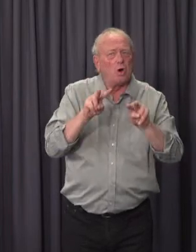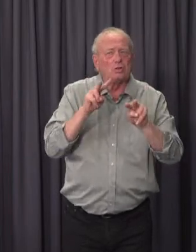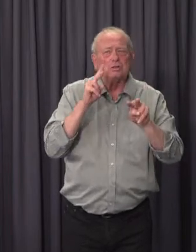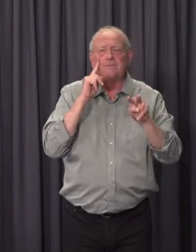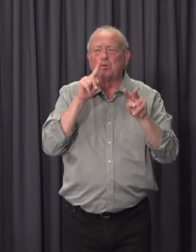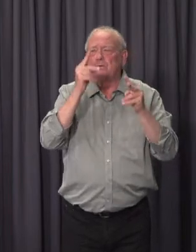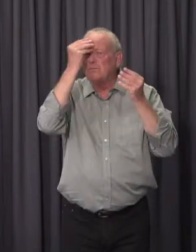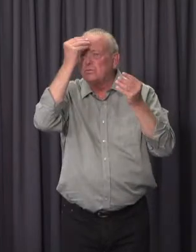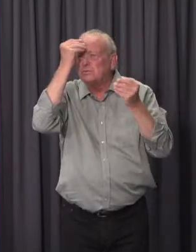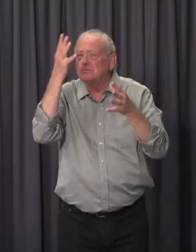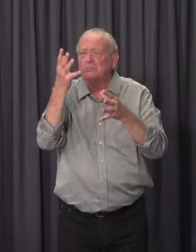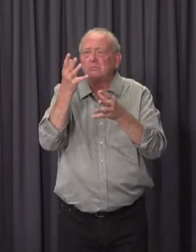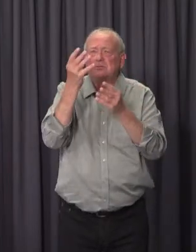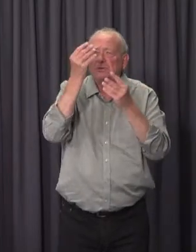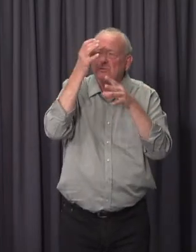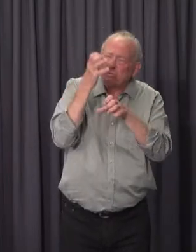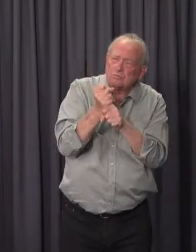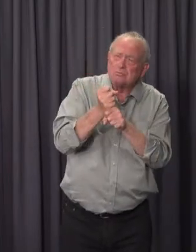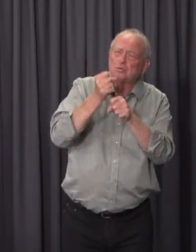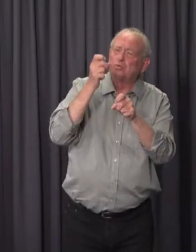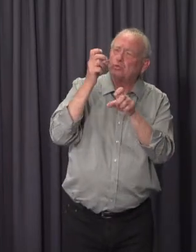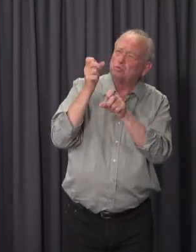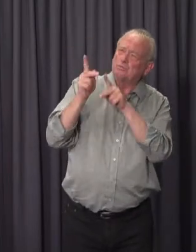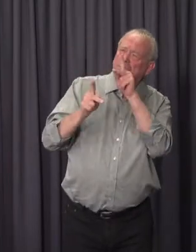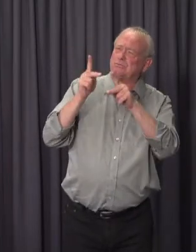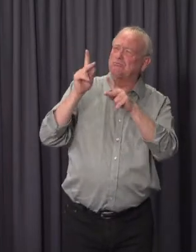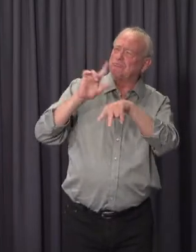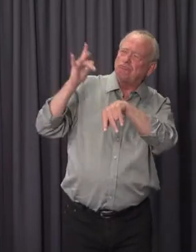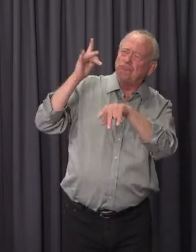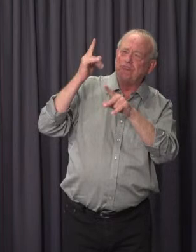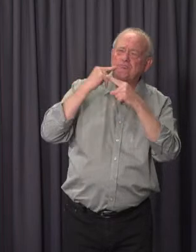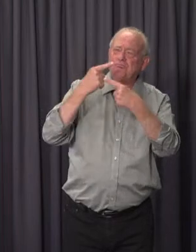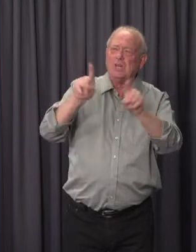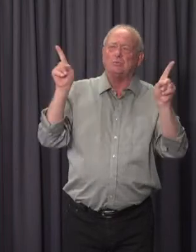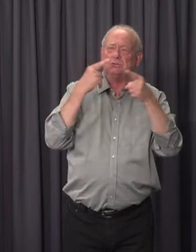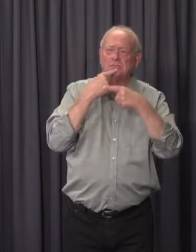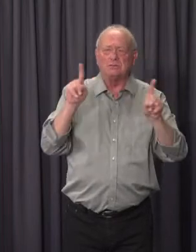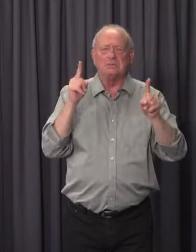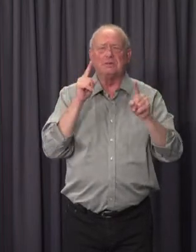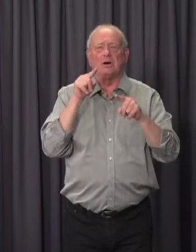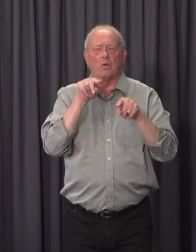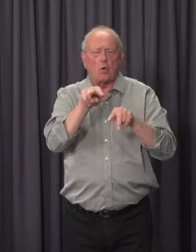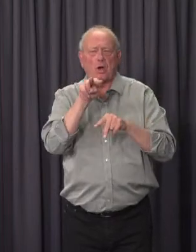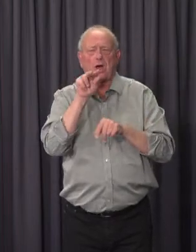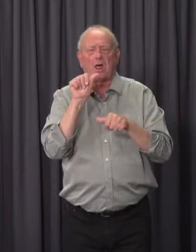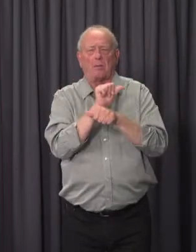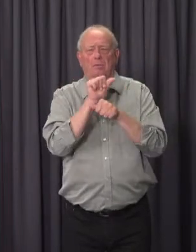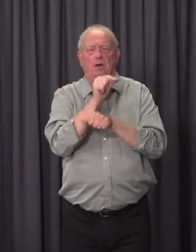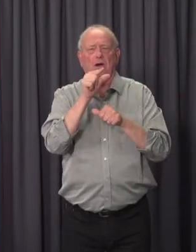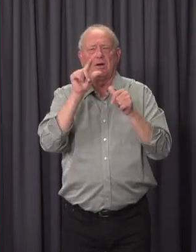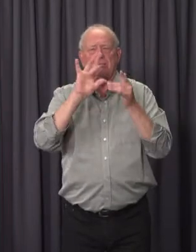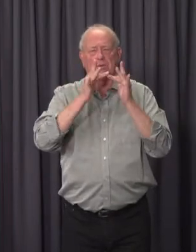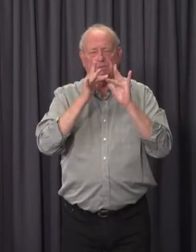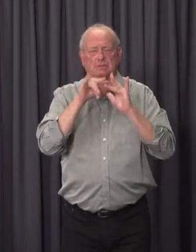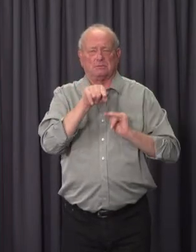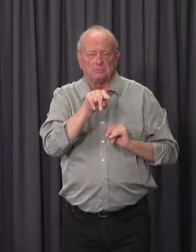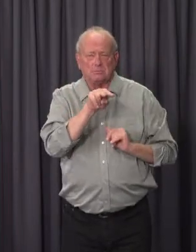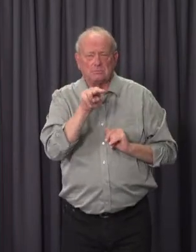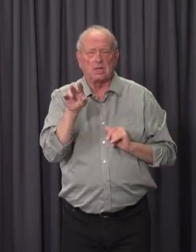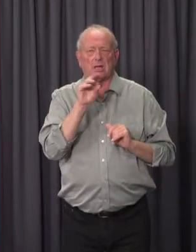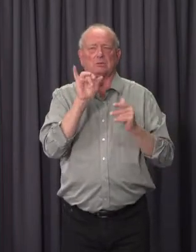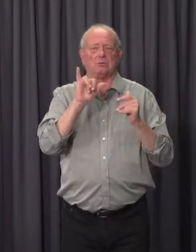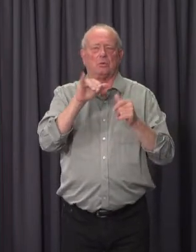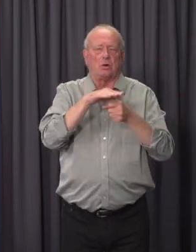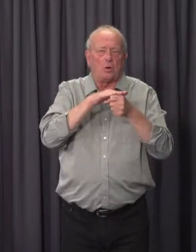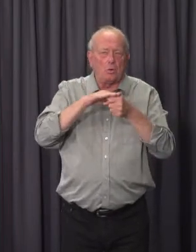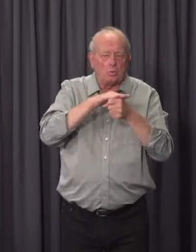alberta.ca/emergency. We know that all evacuees want to get home as quickly as possible. Emergency officials are working hard to fight these